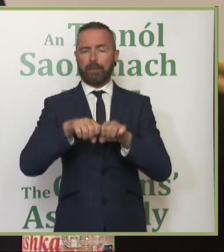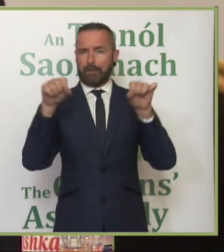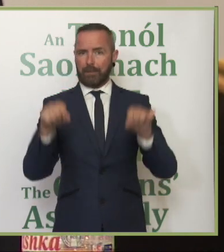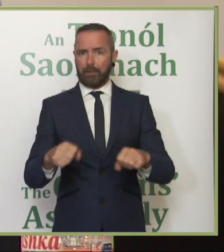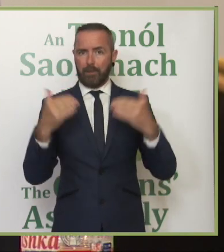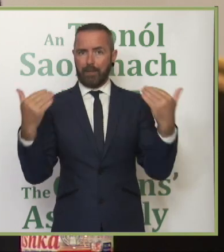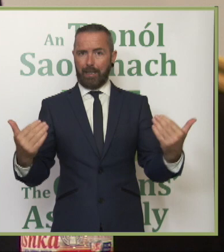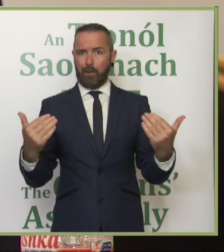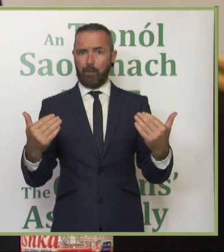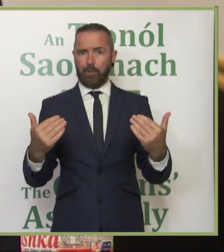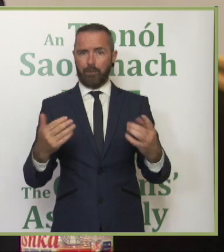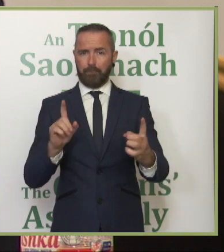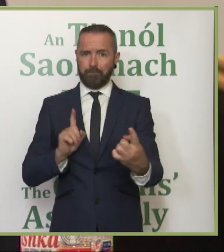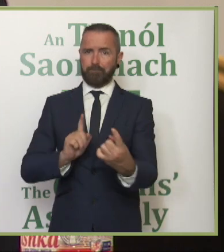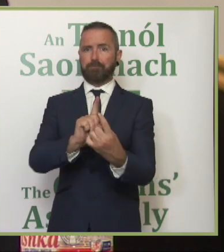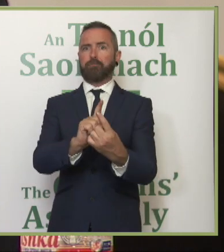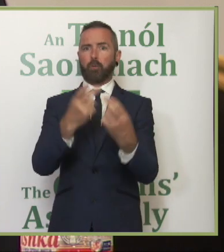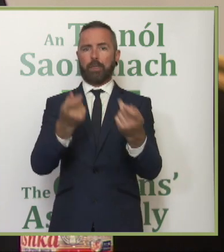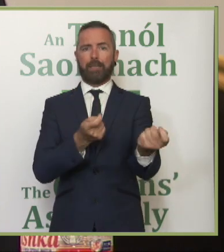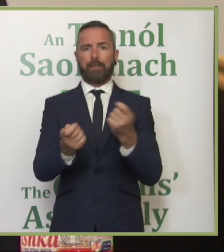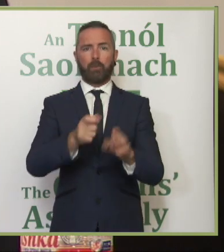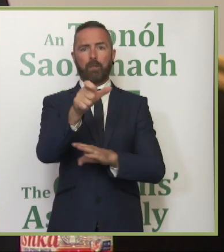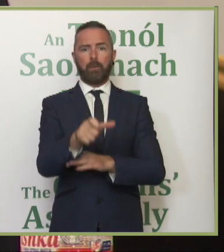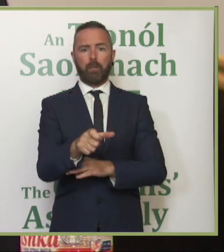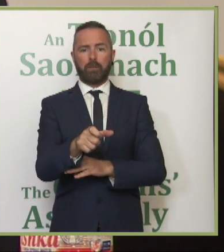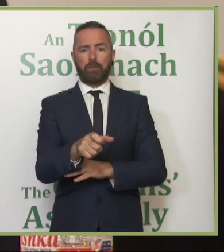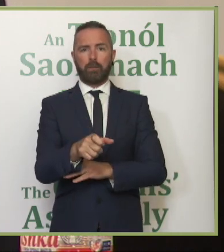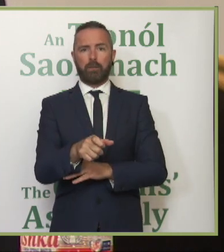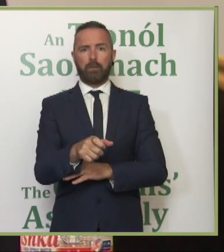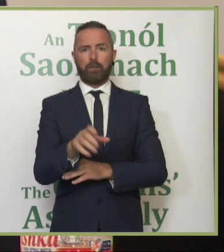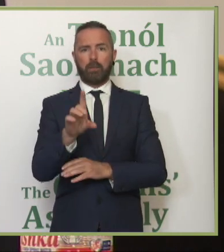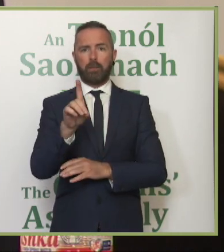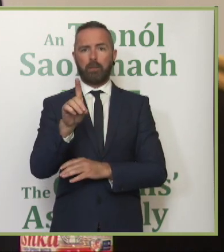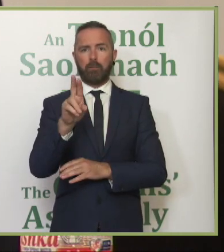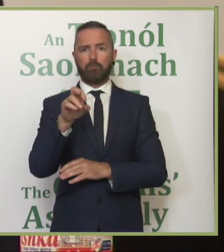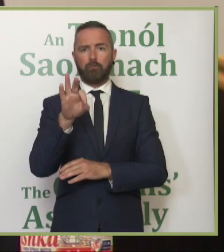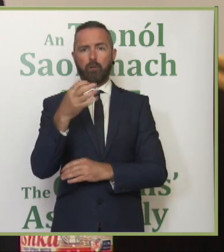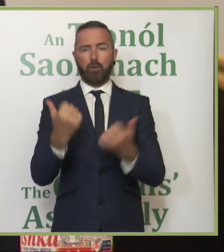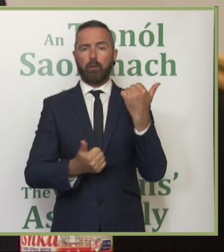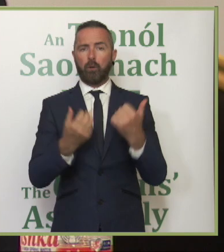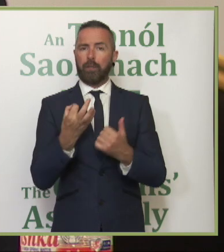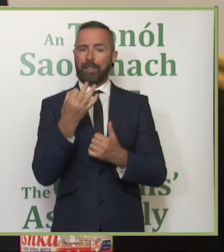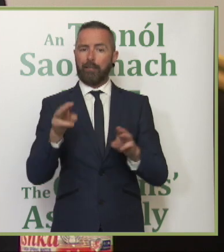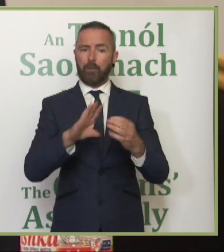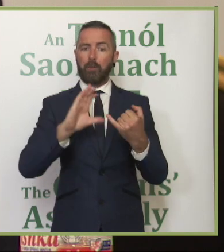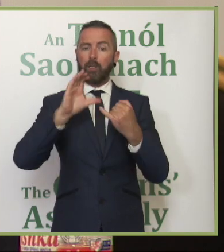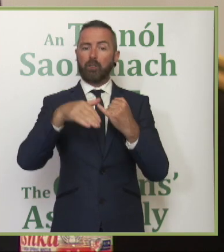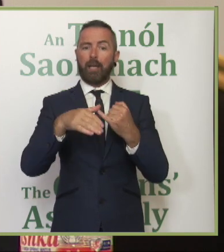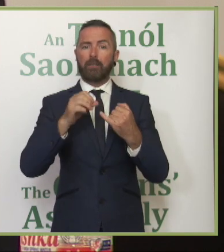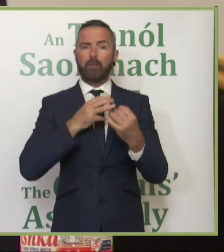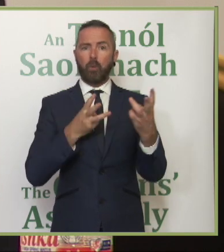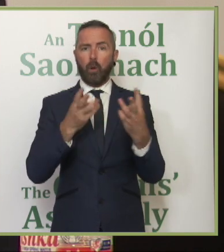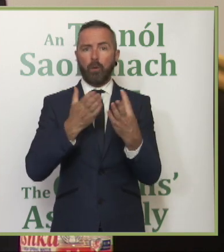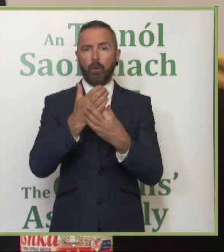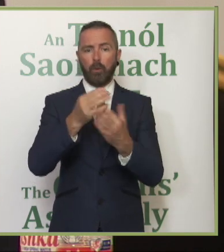has now been reached and it has to be dealt with. And the drug court gave people that chance to be able to go through a